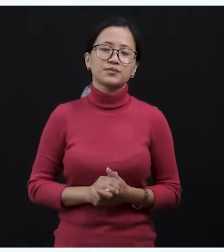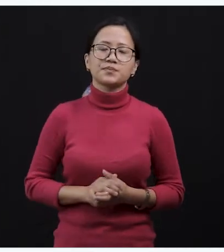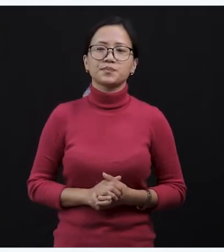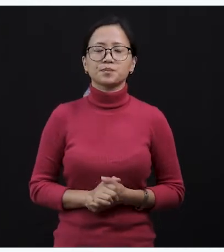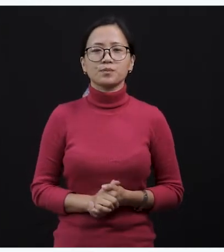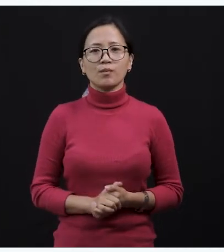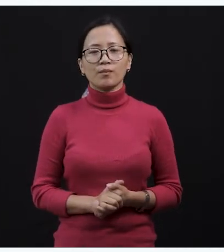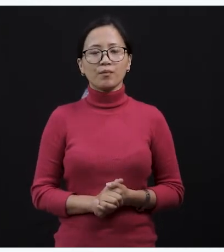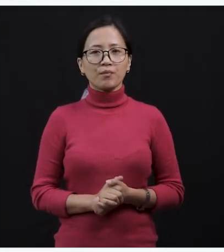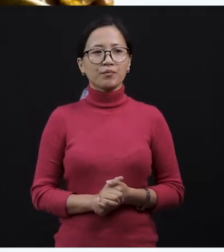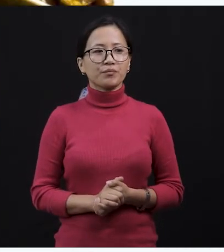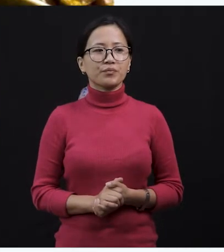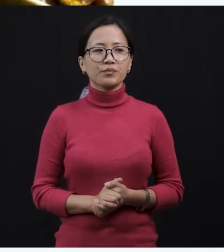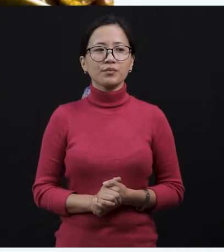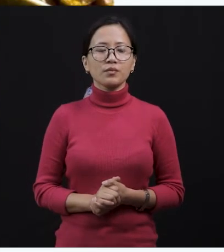ore.